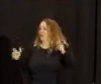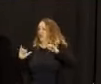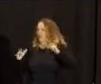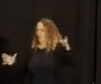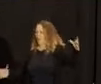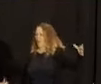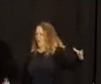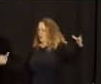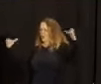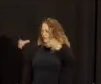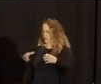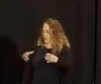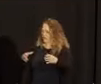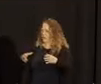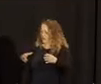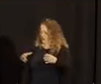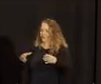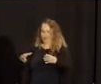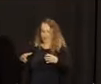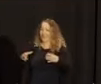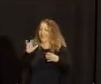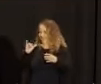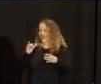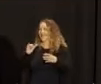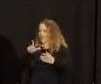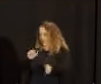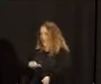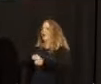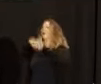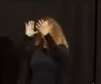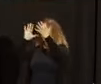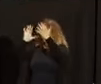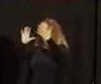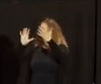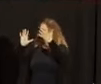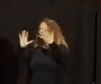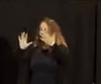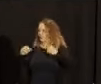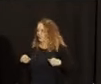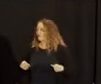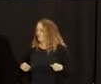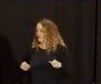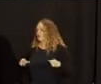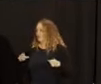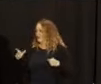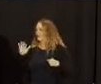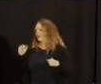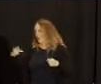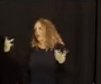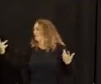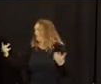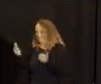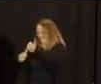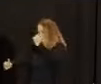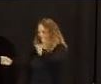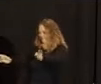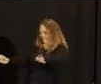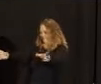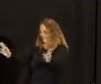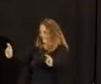because the table that currently exists is crap. It purposely keeps people out. We're setting it on fire. We're setting the table on